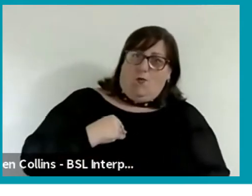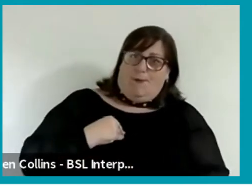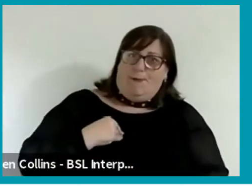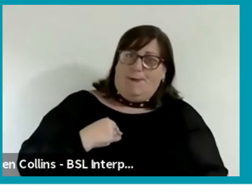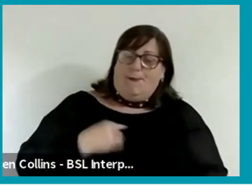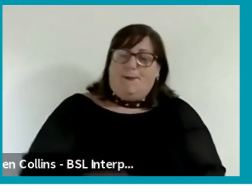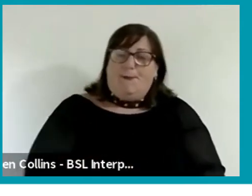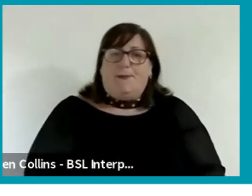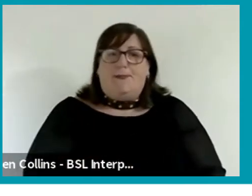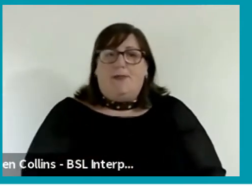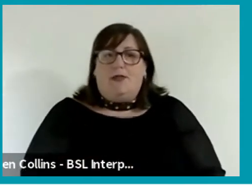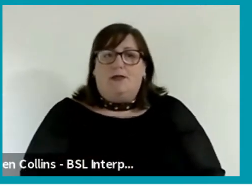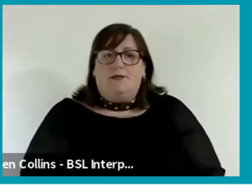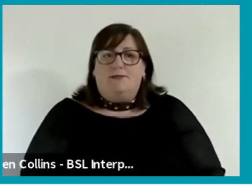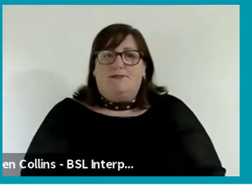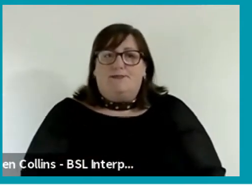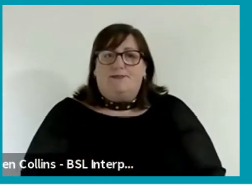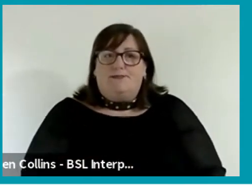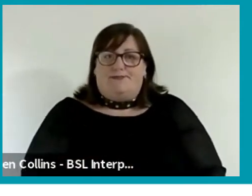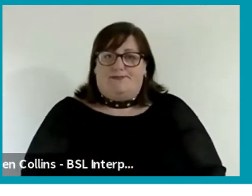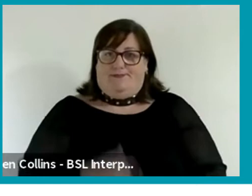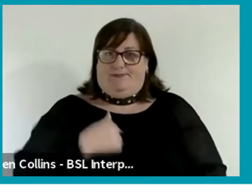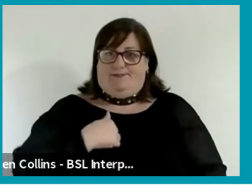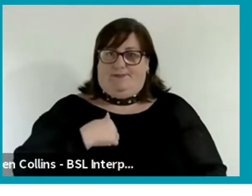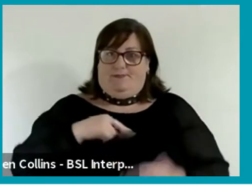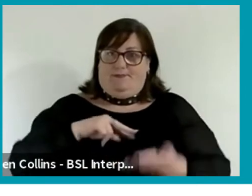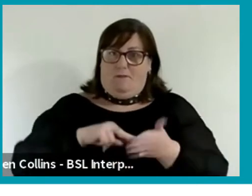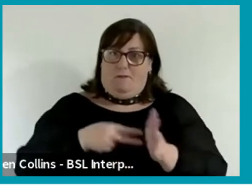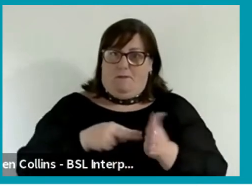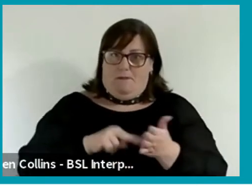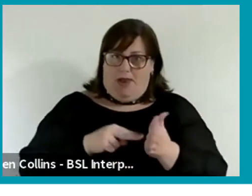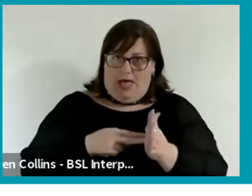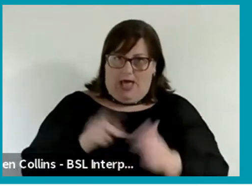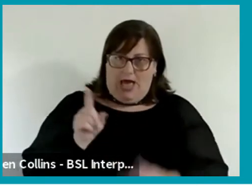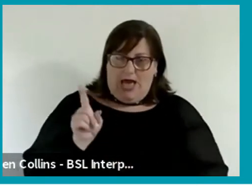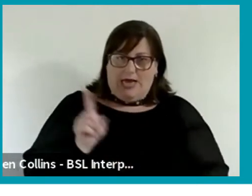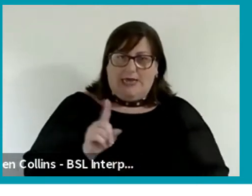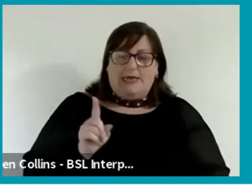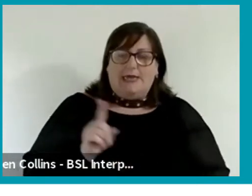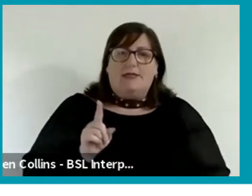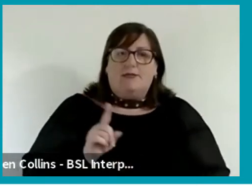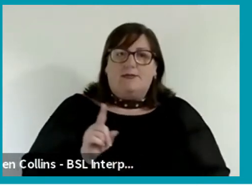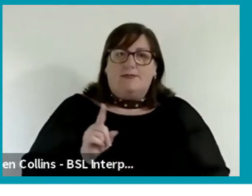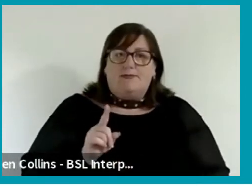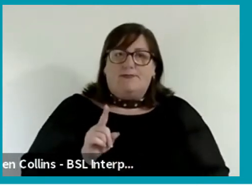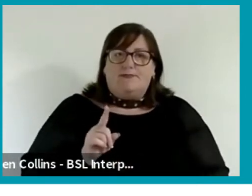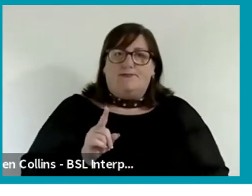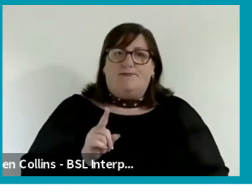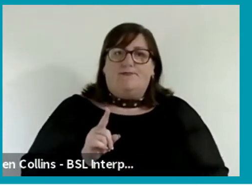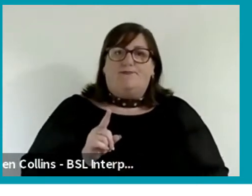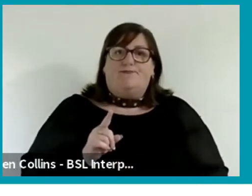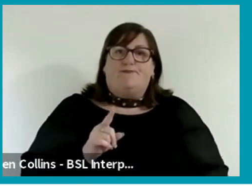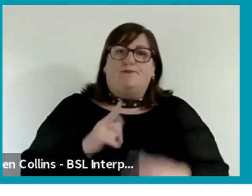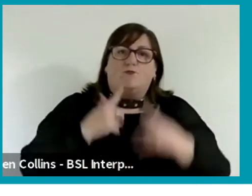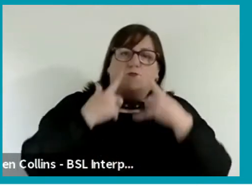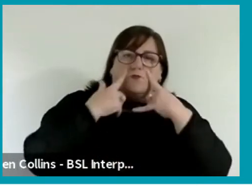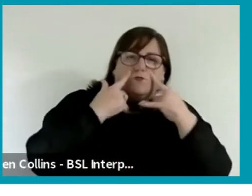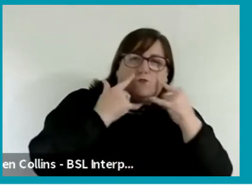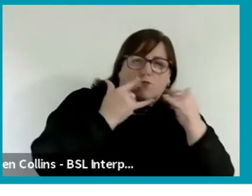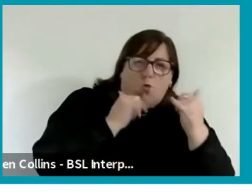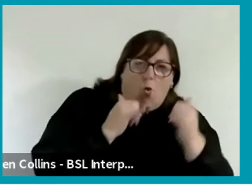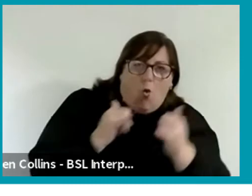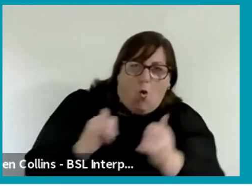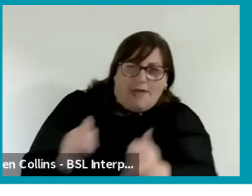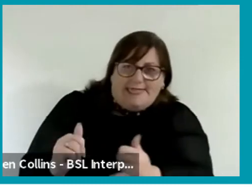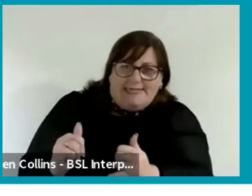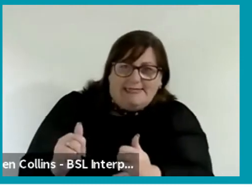I'm planning to do in terms of what we still haven't done is to have a audit of all of our steps, to